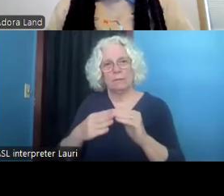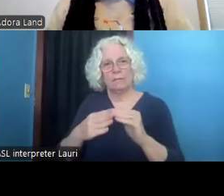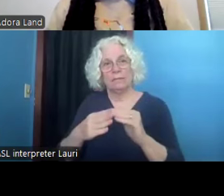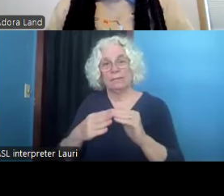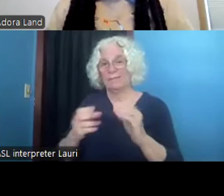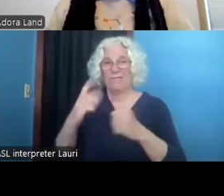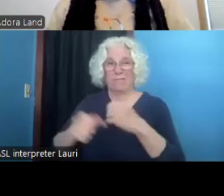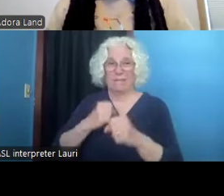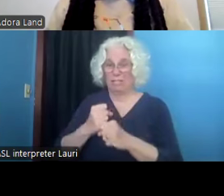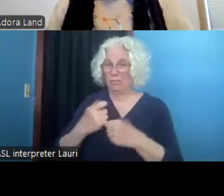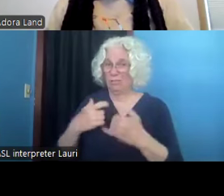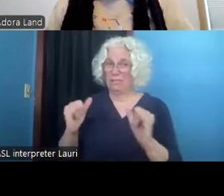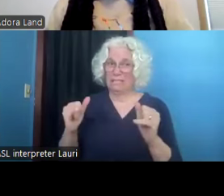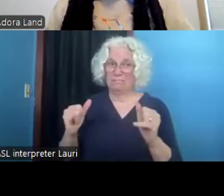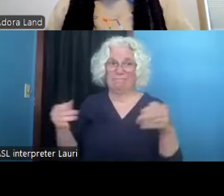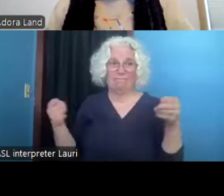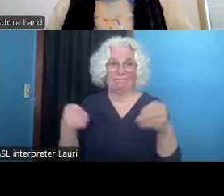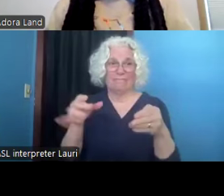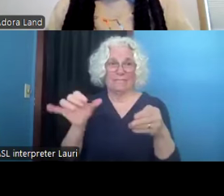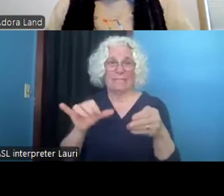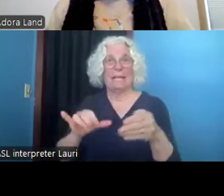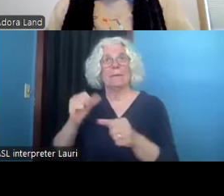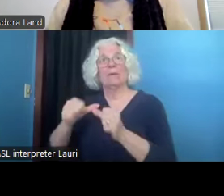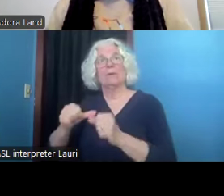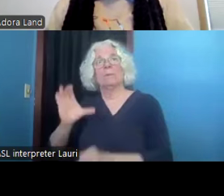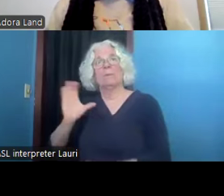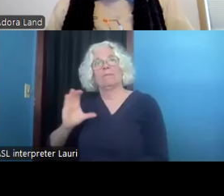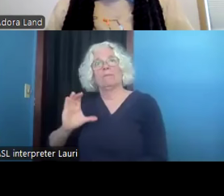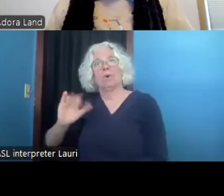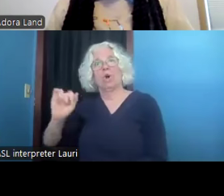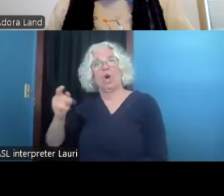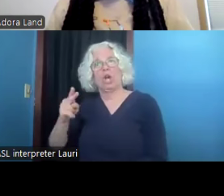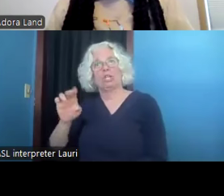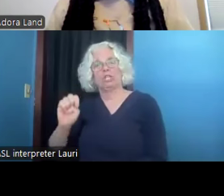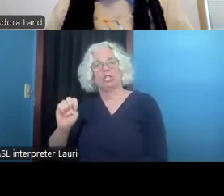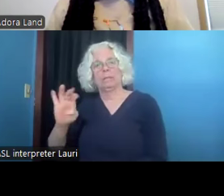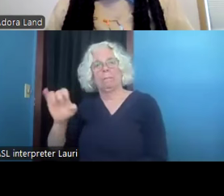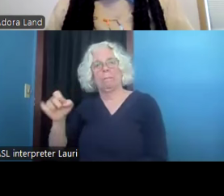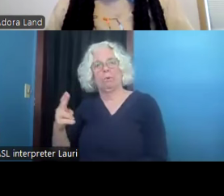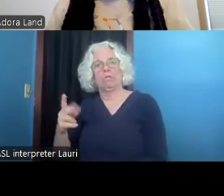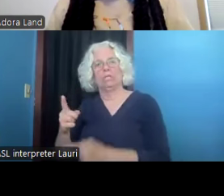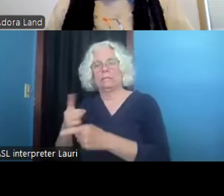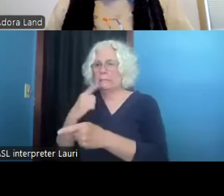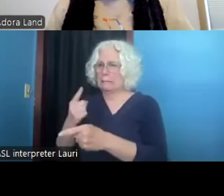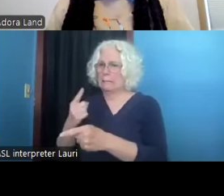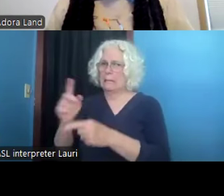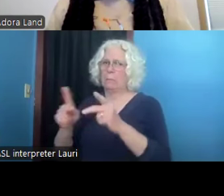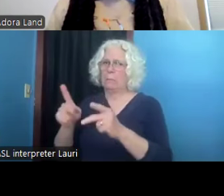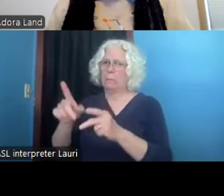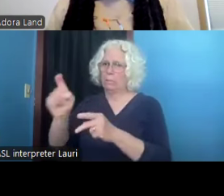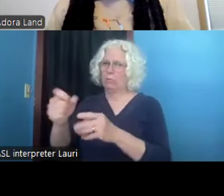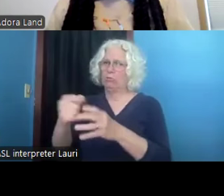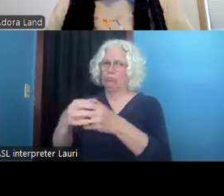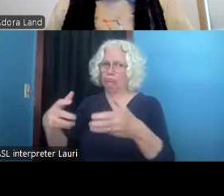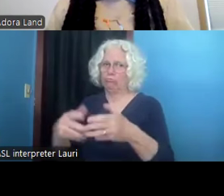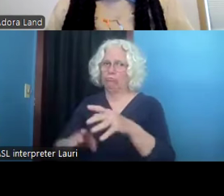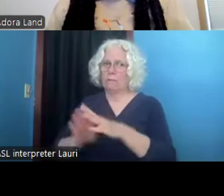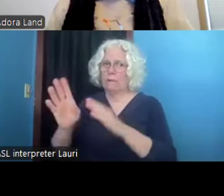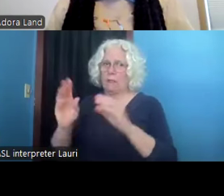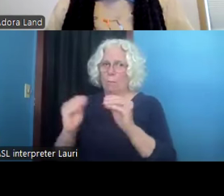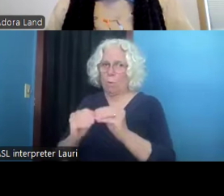years later. Our founder, Archie Bush, believed in people and supporting their growth. He often did so in his own